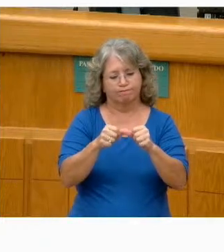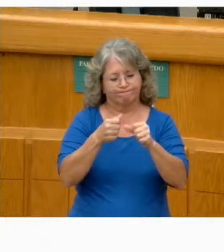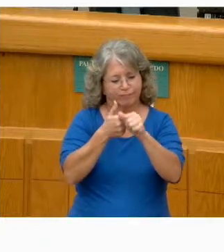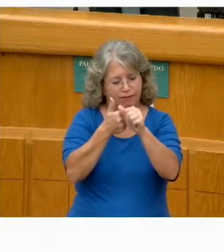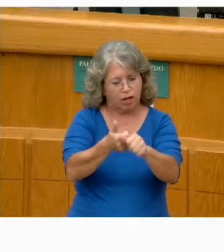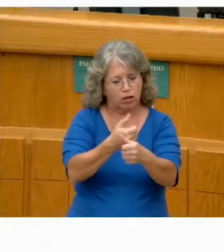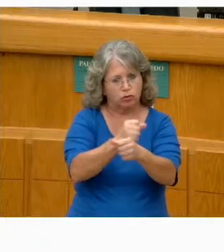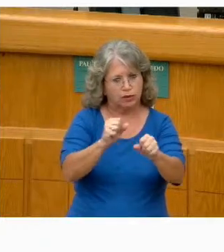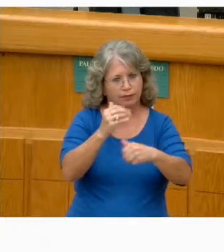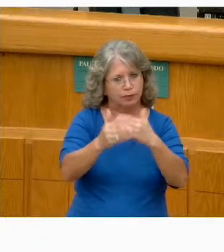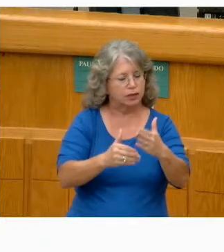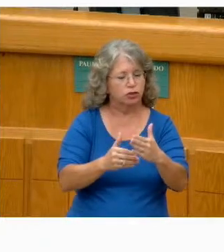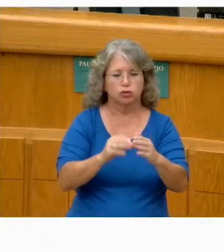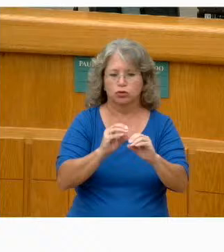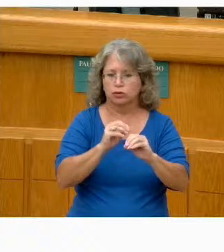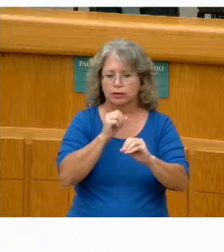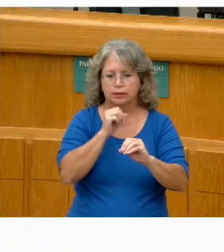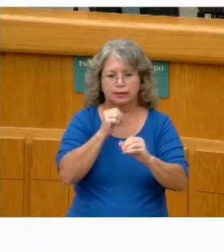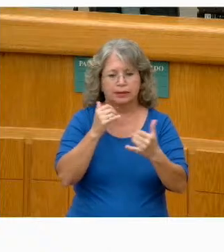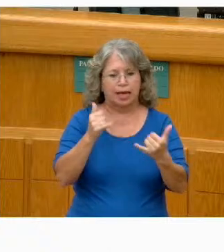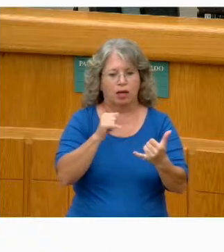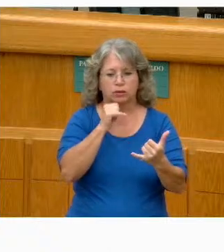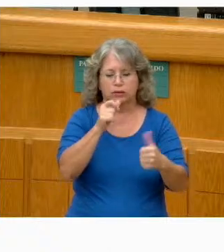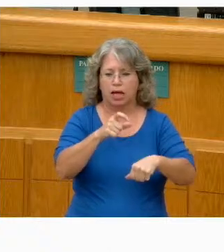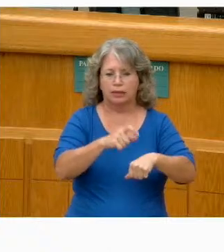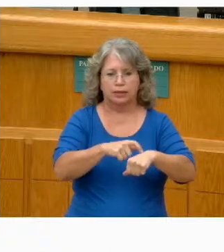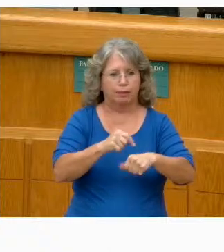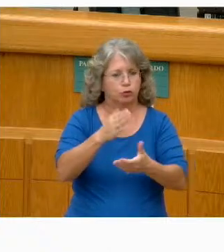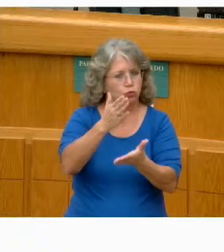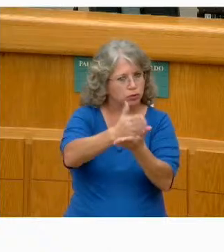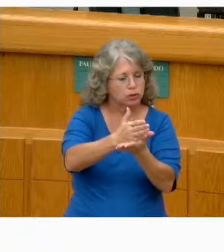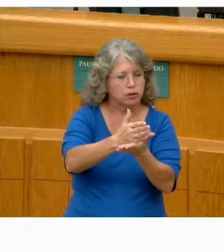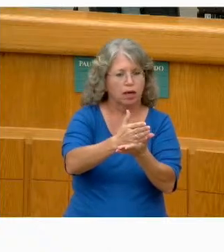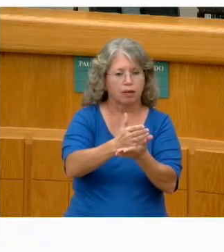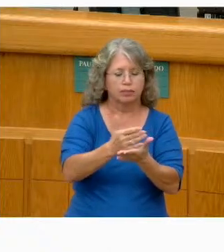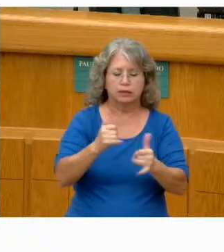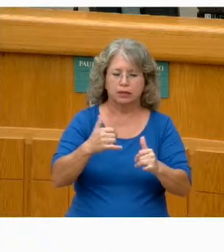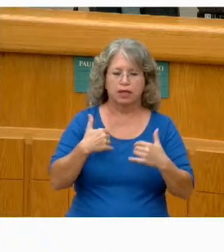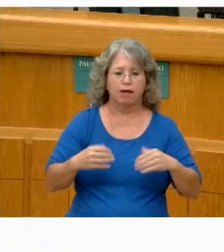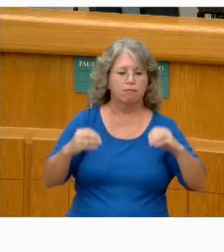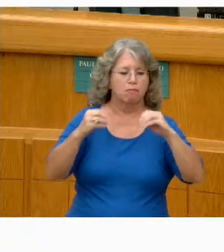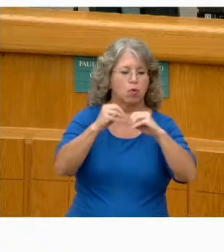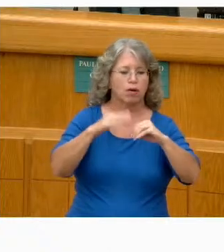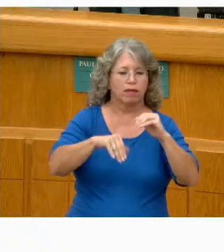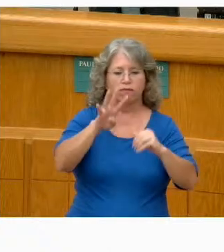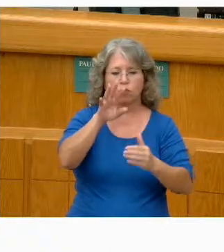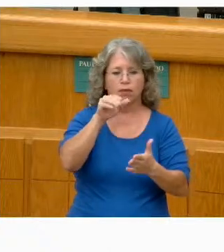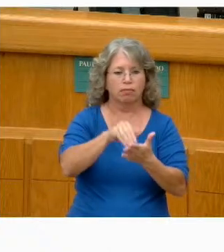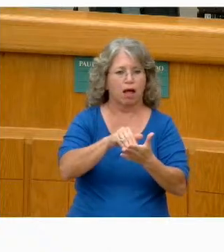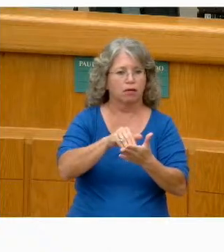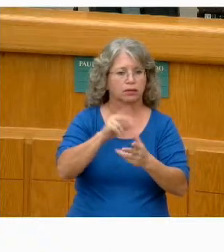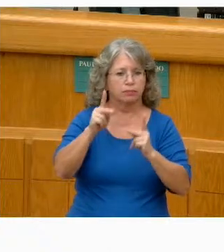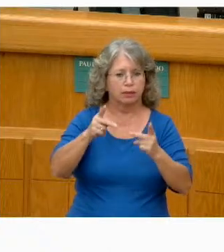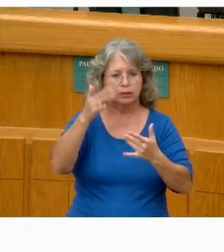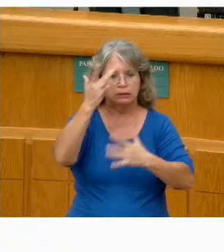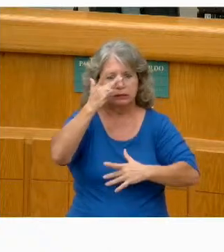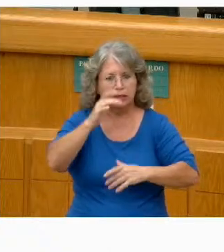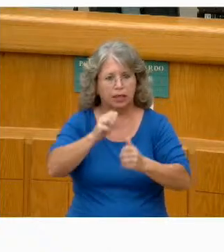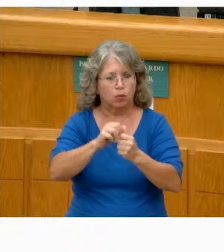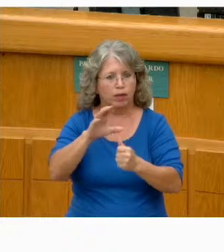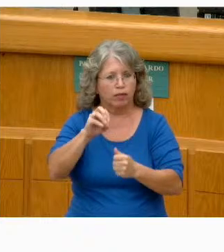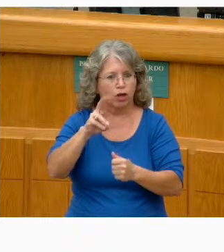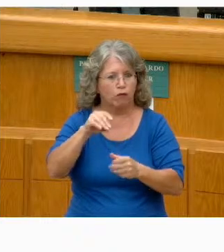our precautions right now. There's over 4,000 active cases of COVID out there in the coastal bend, and those are the ones that are